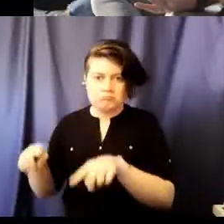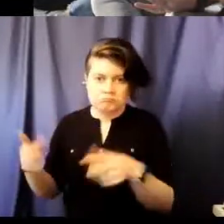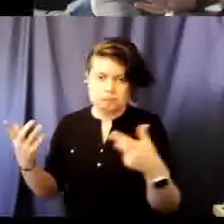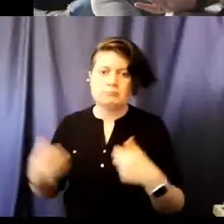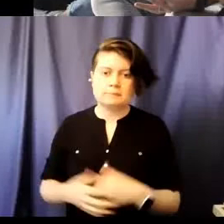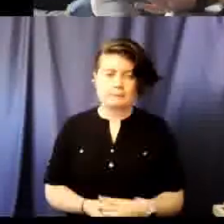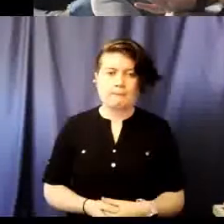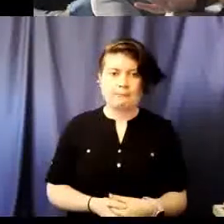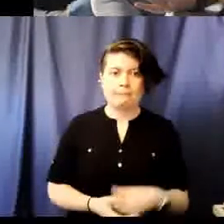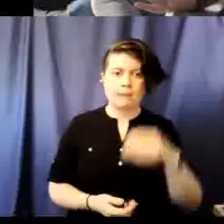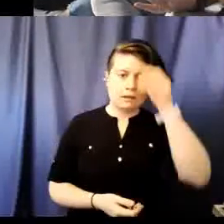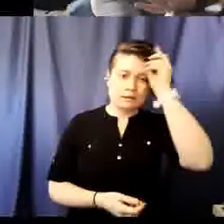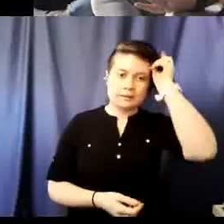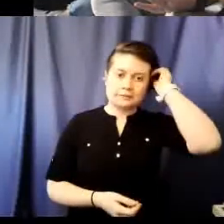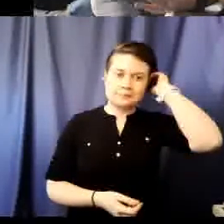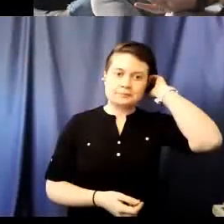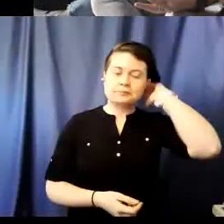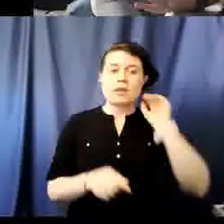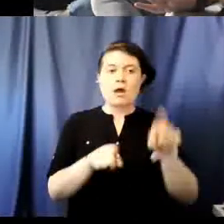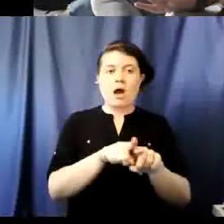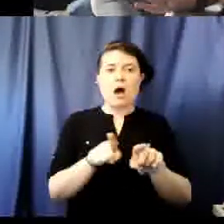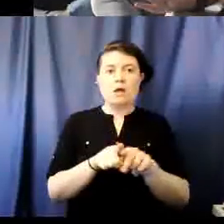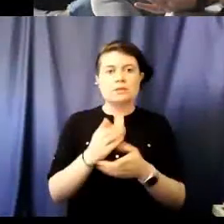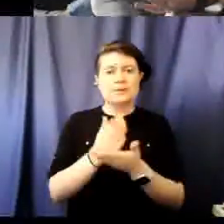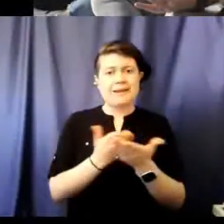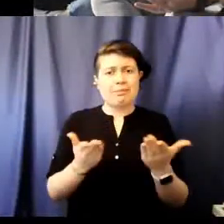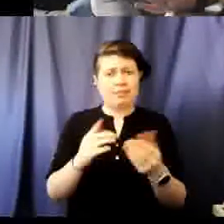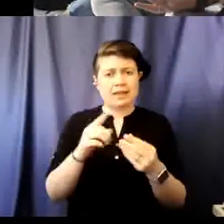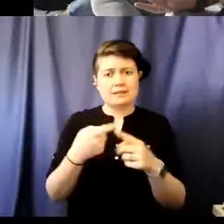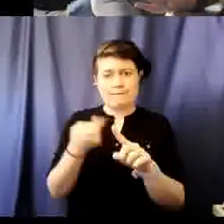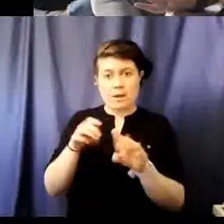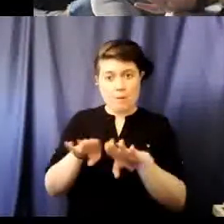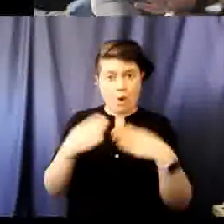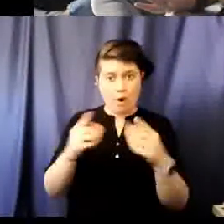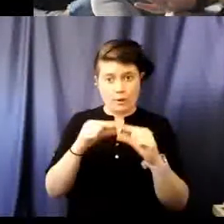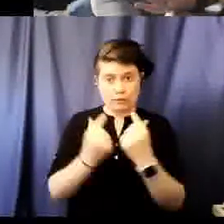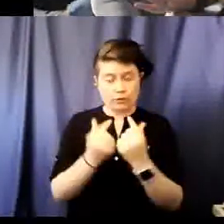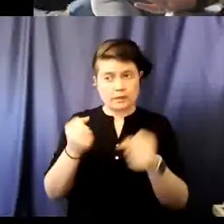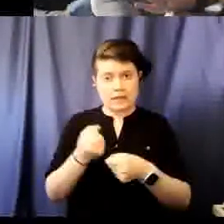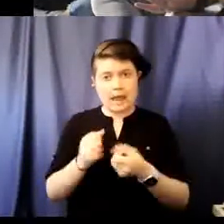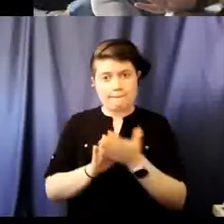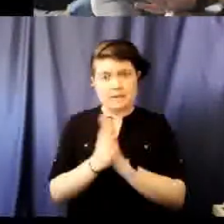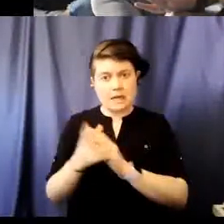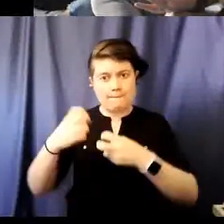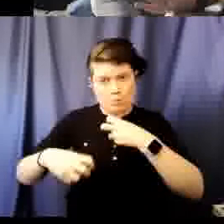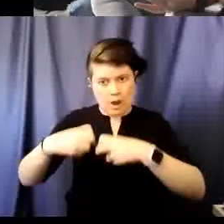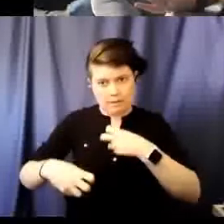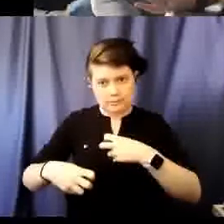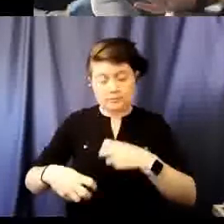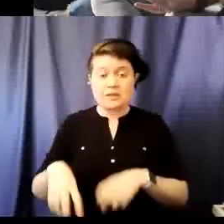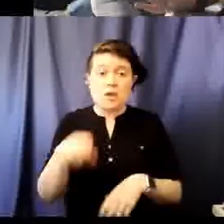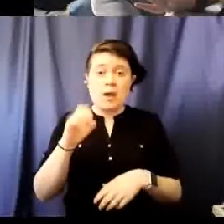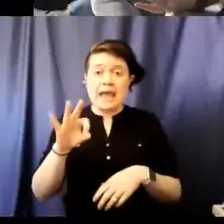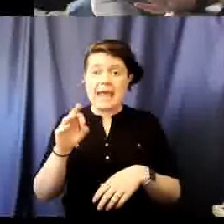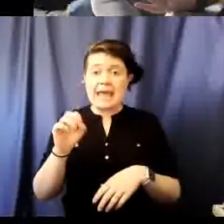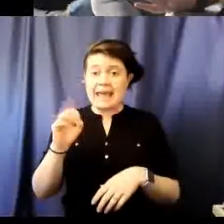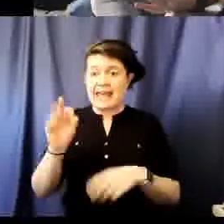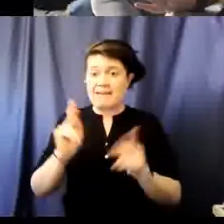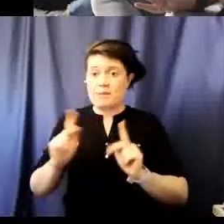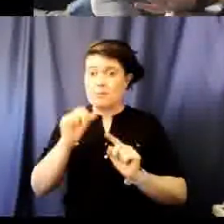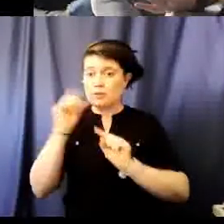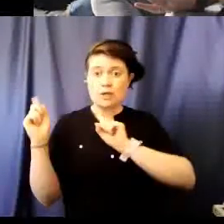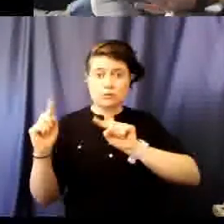But there are also some aspects of an open group that can cause issues as well. Inconsistent attendance can make it harder to build